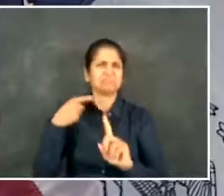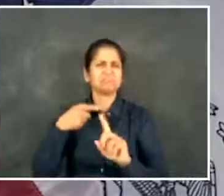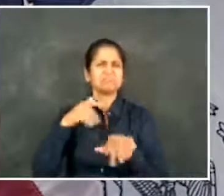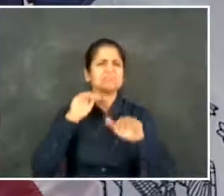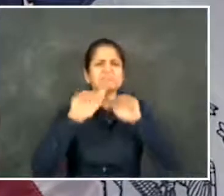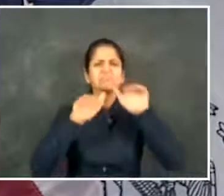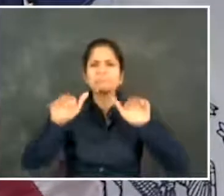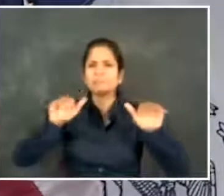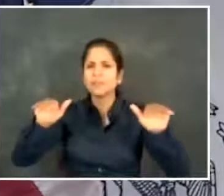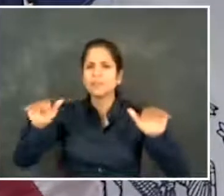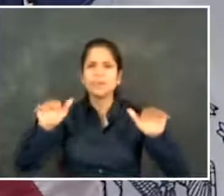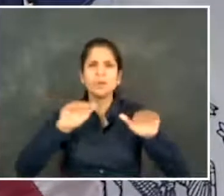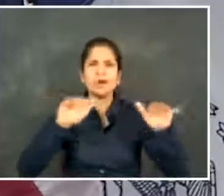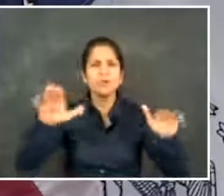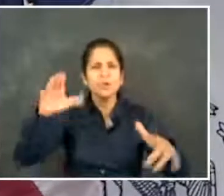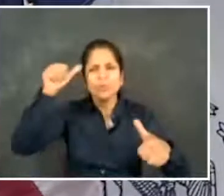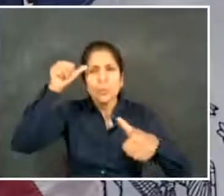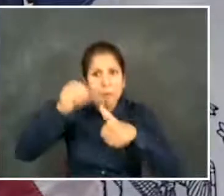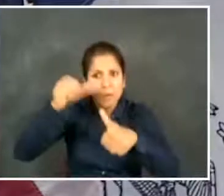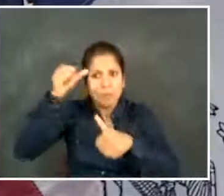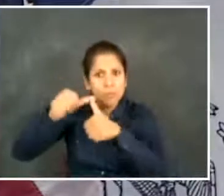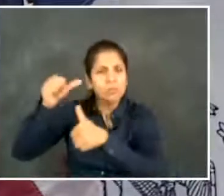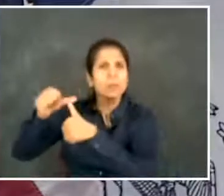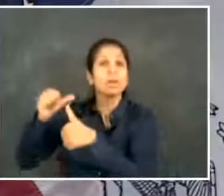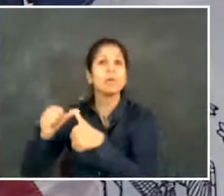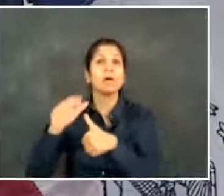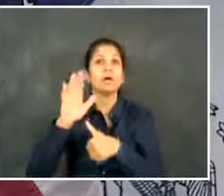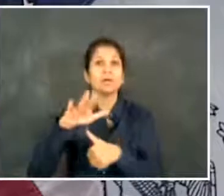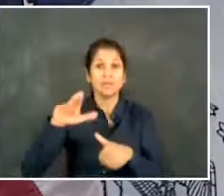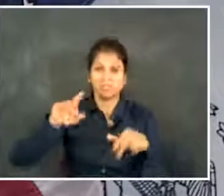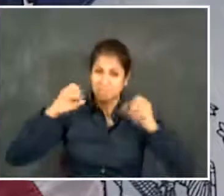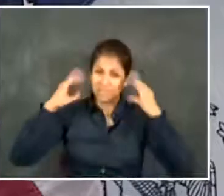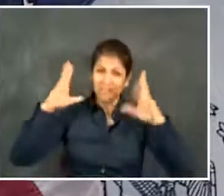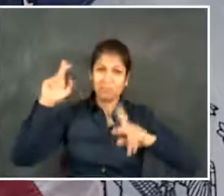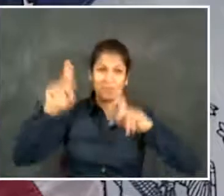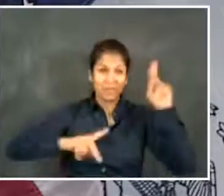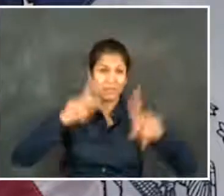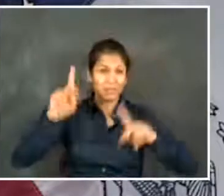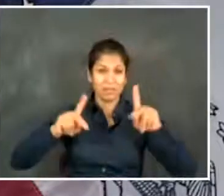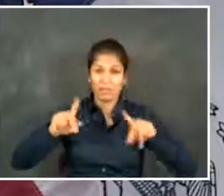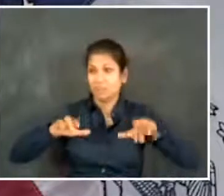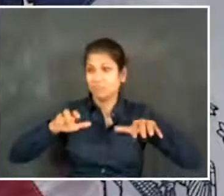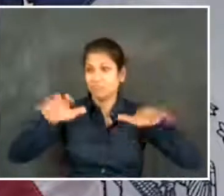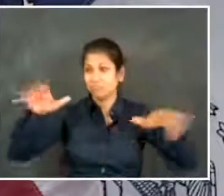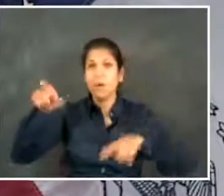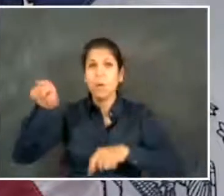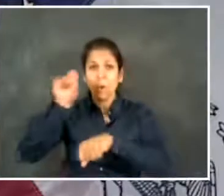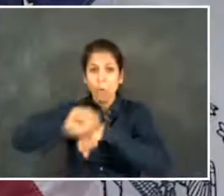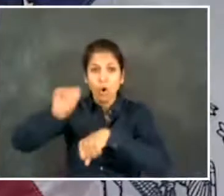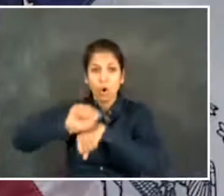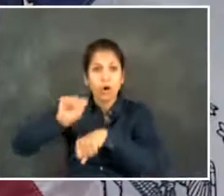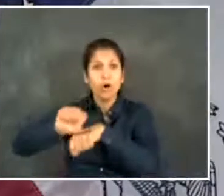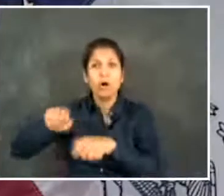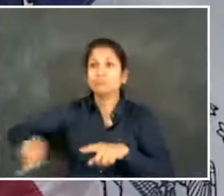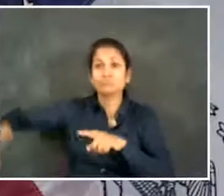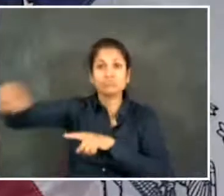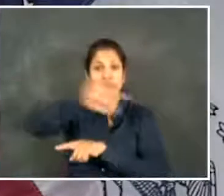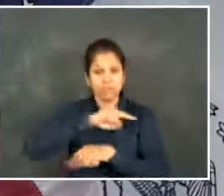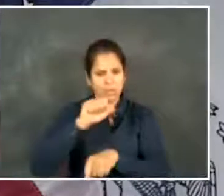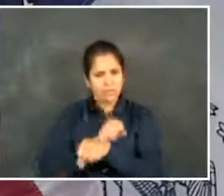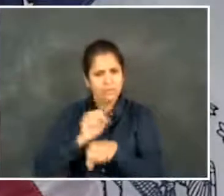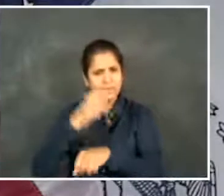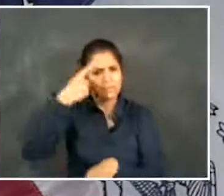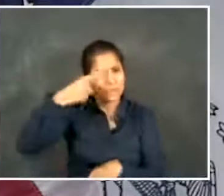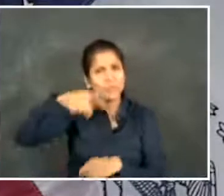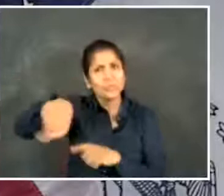So many public servants, so many people who serve you have been lost. We've